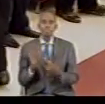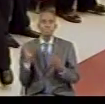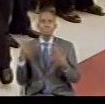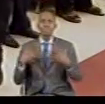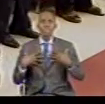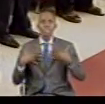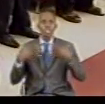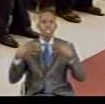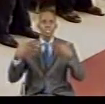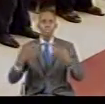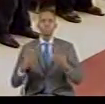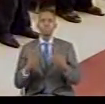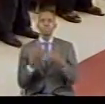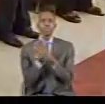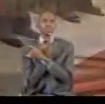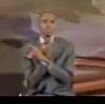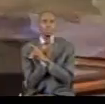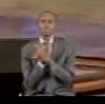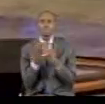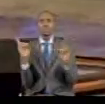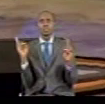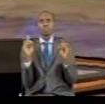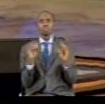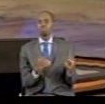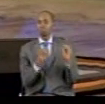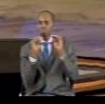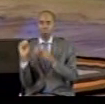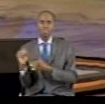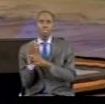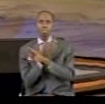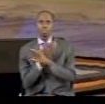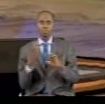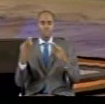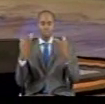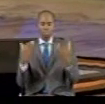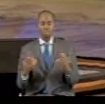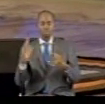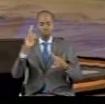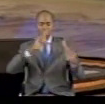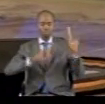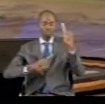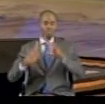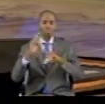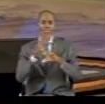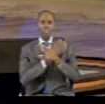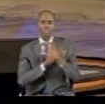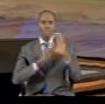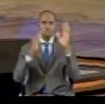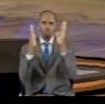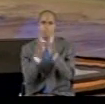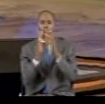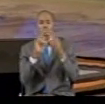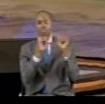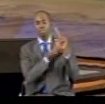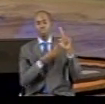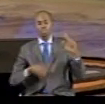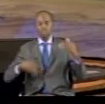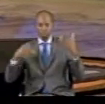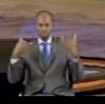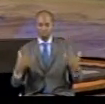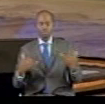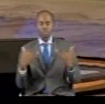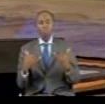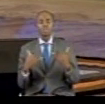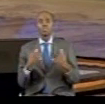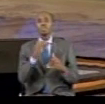healed, delivered, set free. Open your mouth and pray to the Lord today.